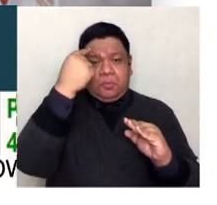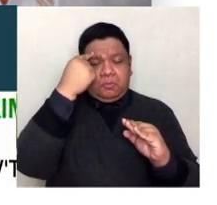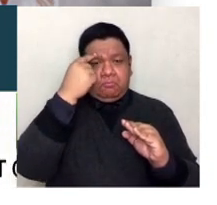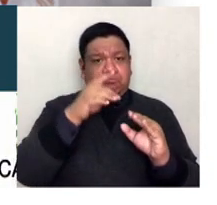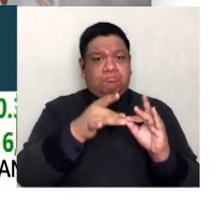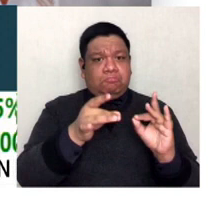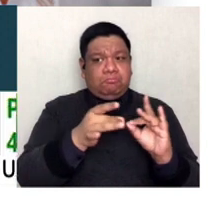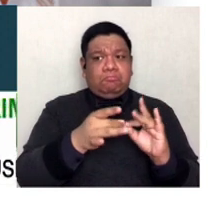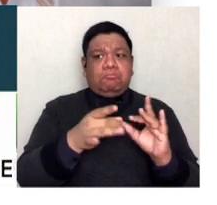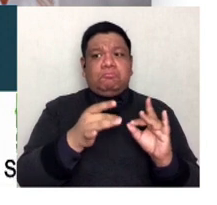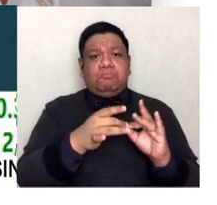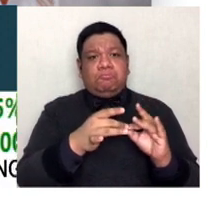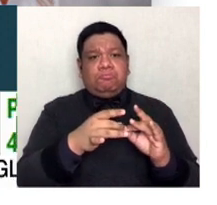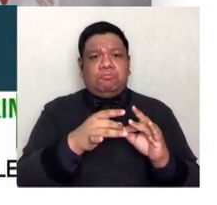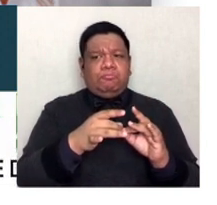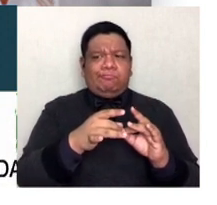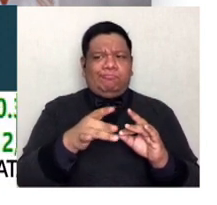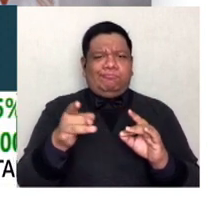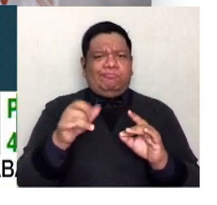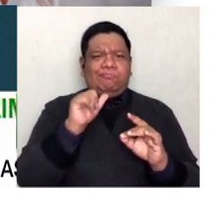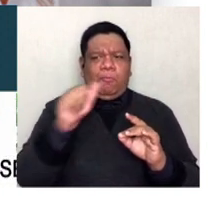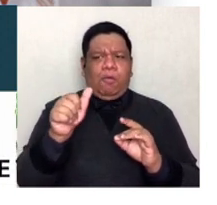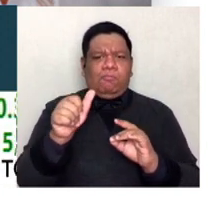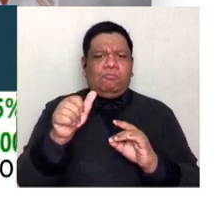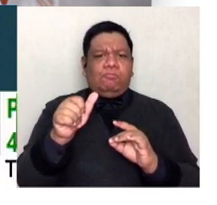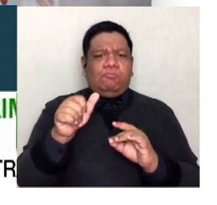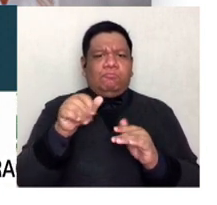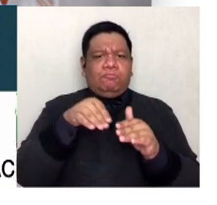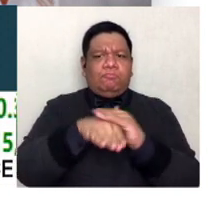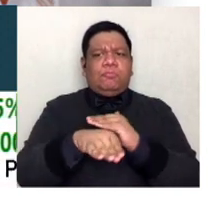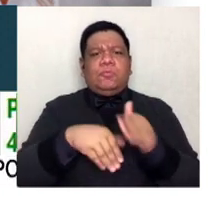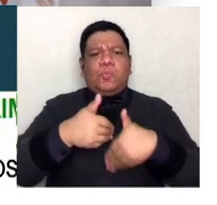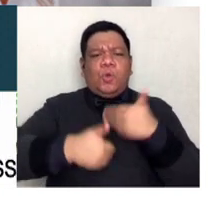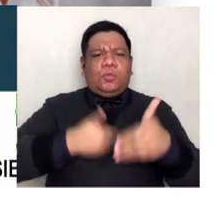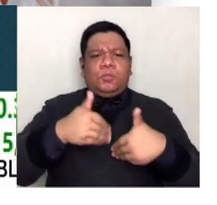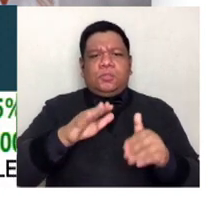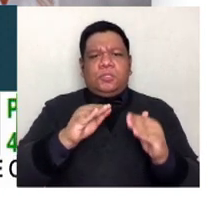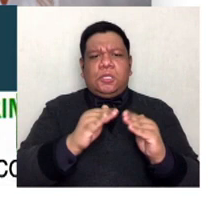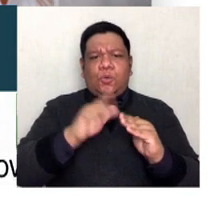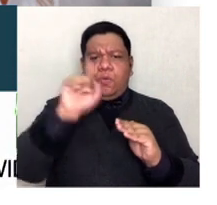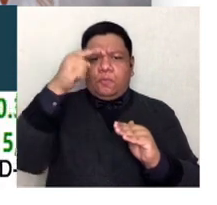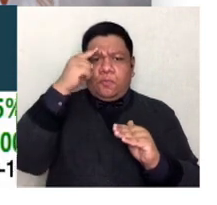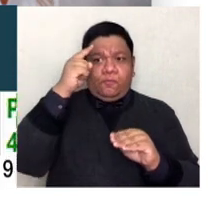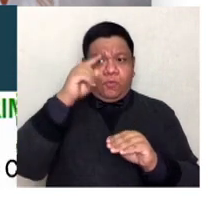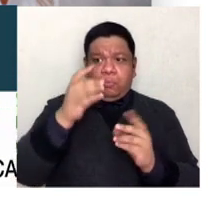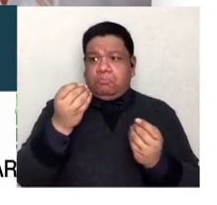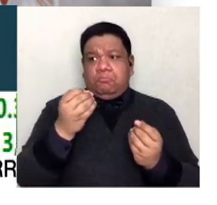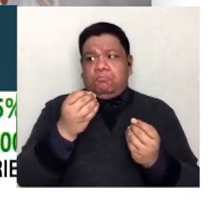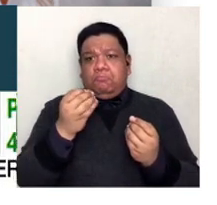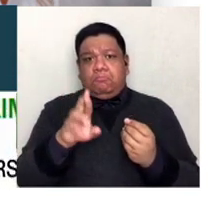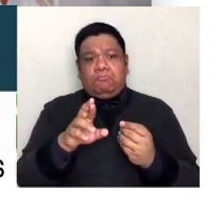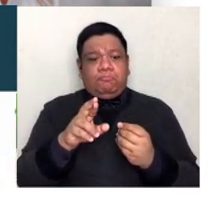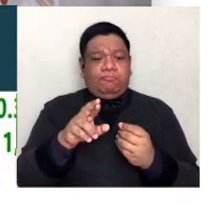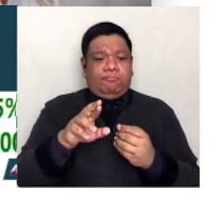is saying that he did not pass through the screening process of the city government or did not do coordination,